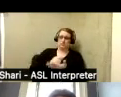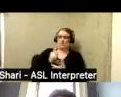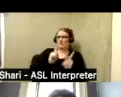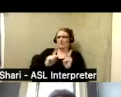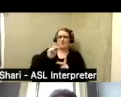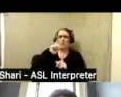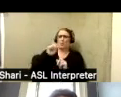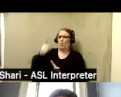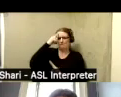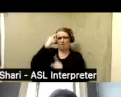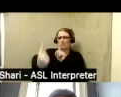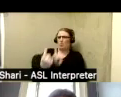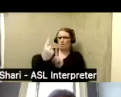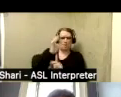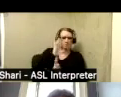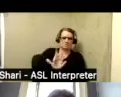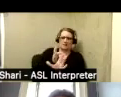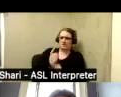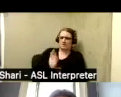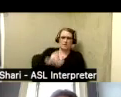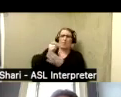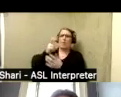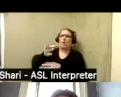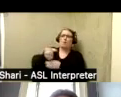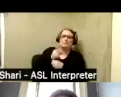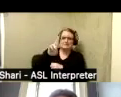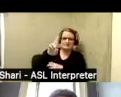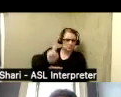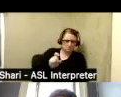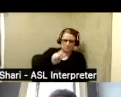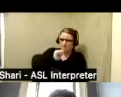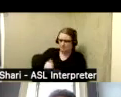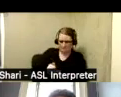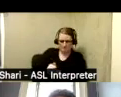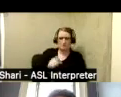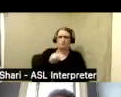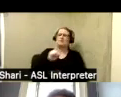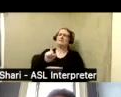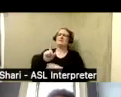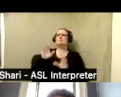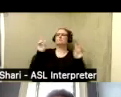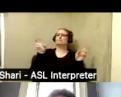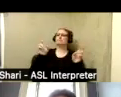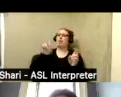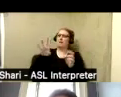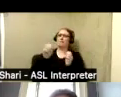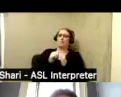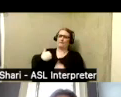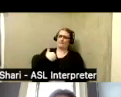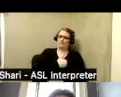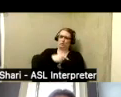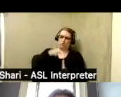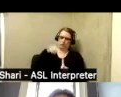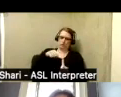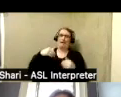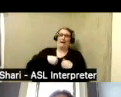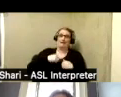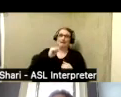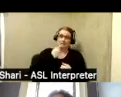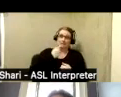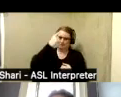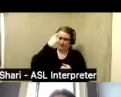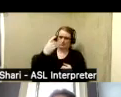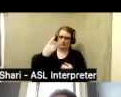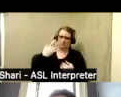one-on-one psychotherapy or to be prescribed medications. It's rather a club with members. The members have serious mental illness.